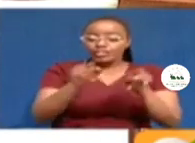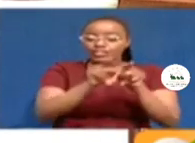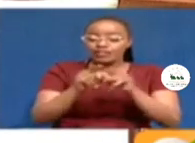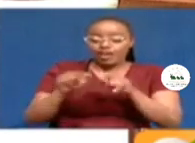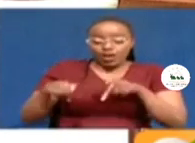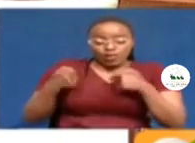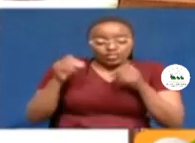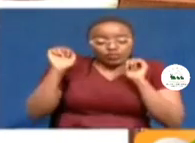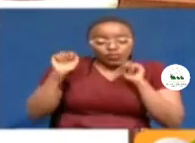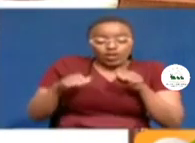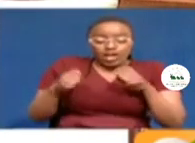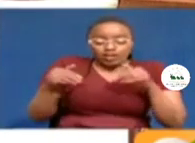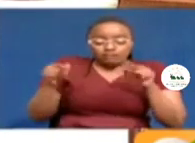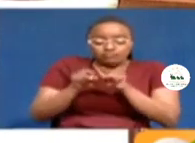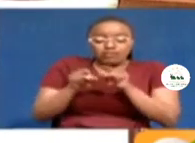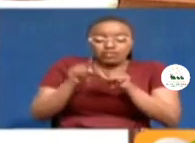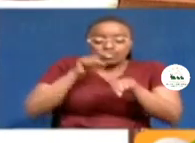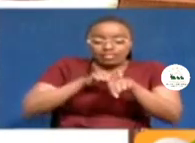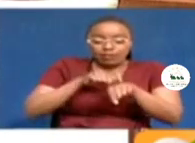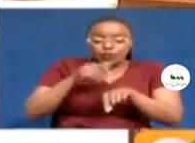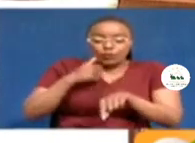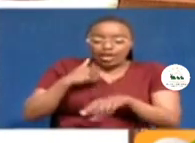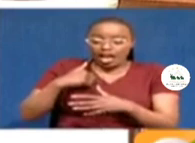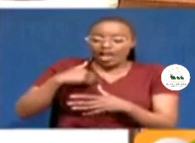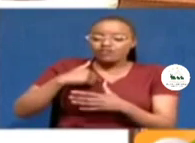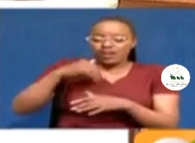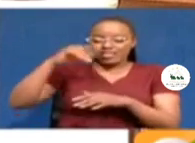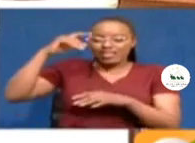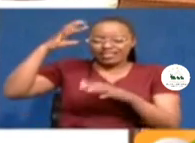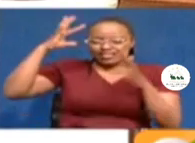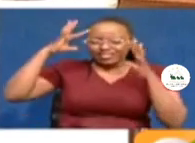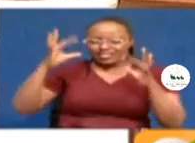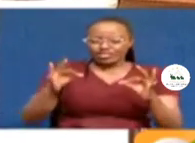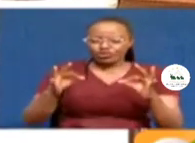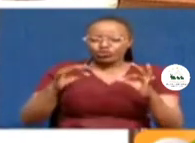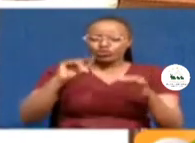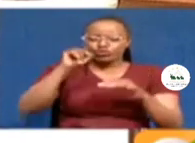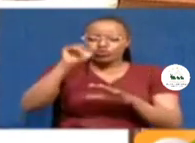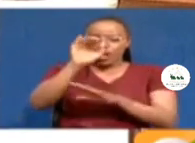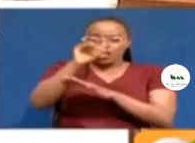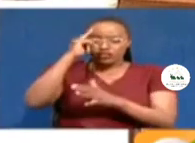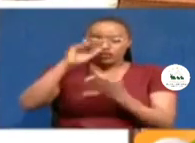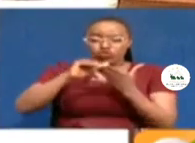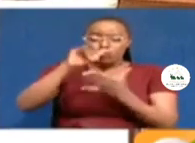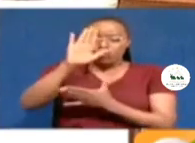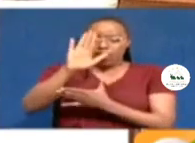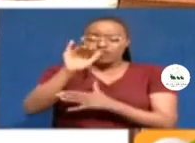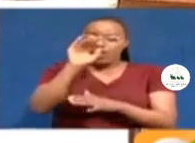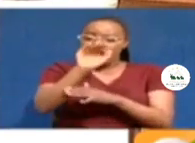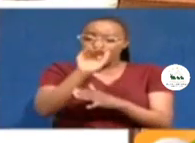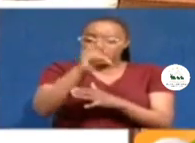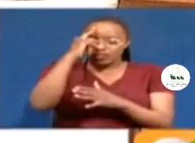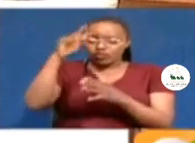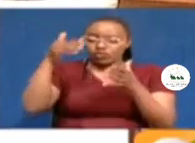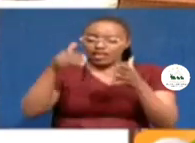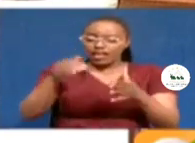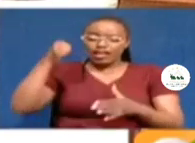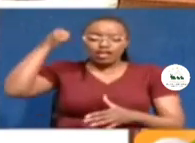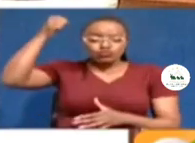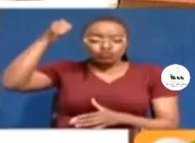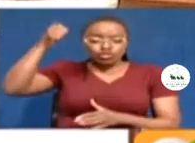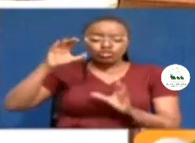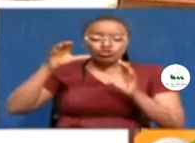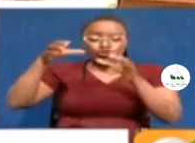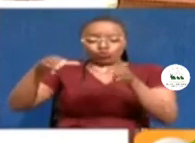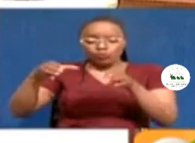ourselves if we make the conscious decision to demand more, to ask of the current political